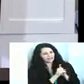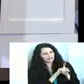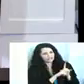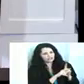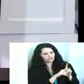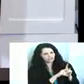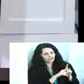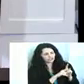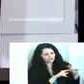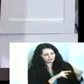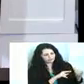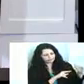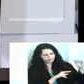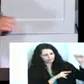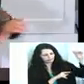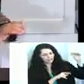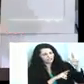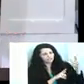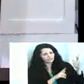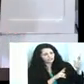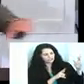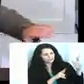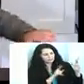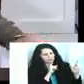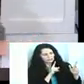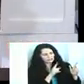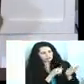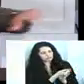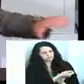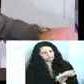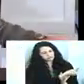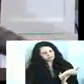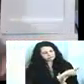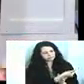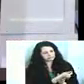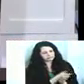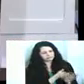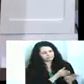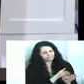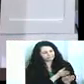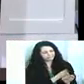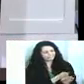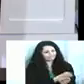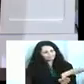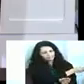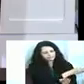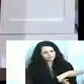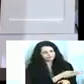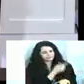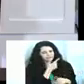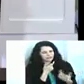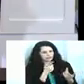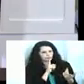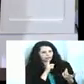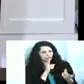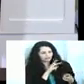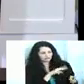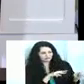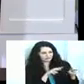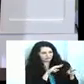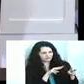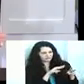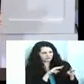from. She had been pushed out, set aside, moved over. She had become ostracized by the